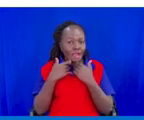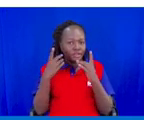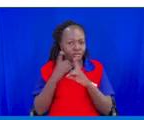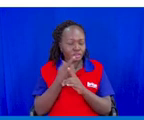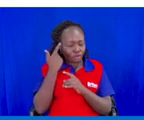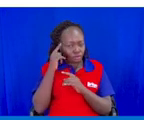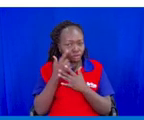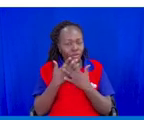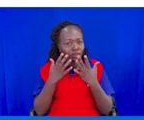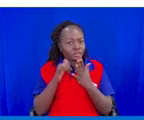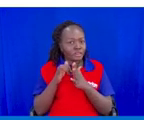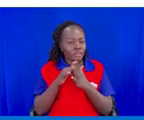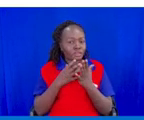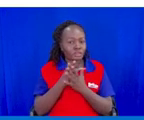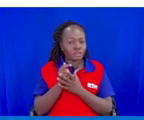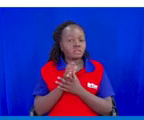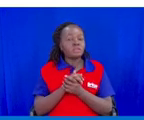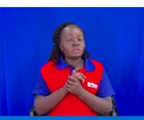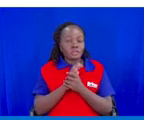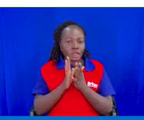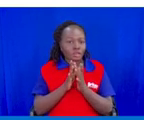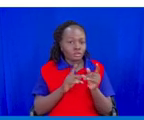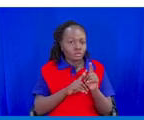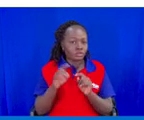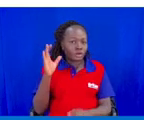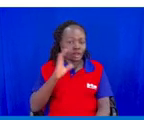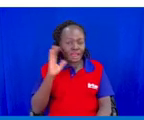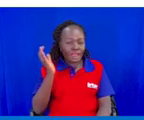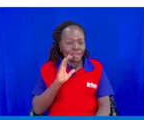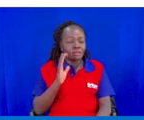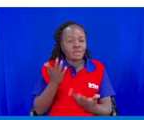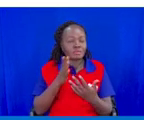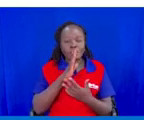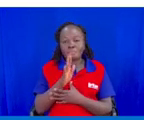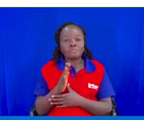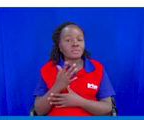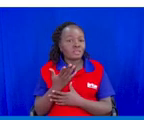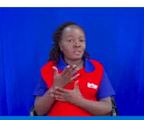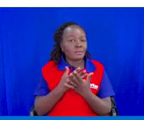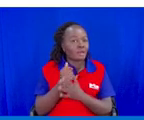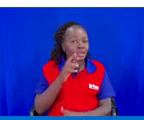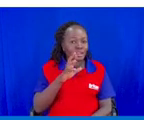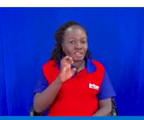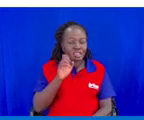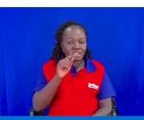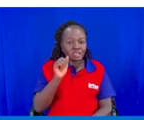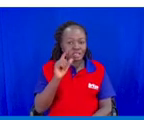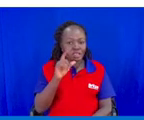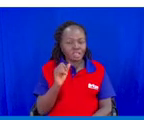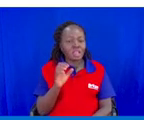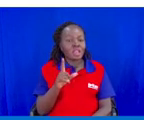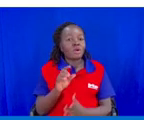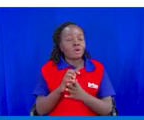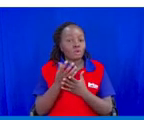and diversity by the, from the point of view of client segment, be you retail or institutional in terms of nature.